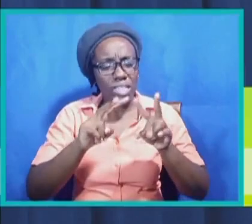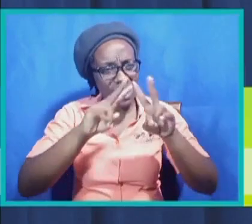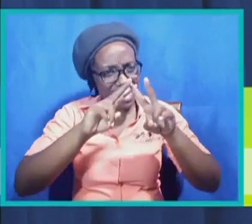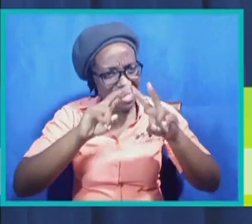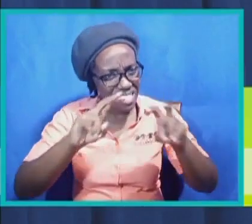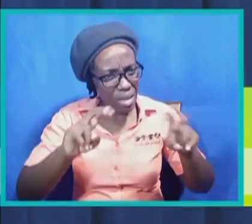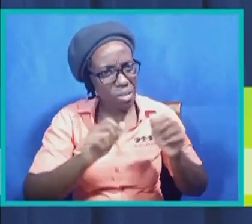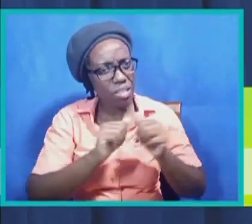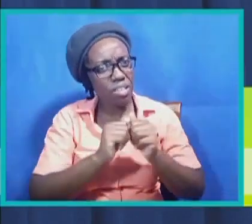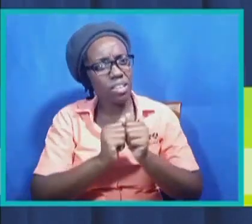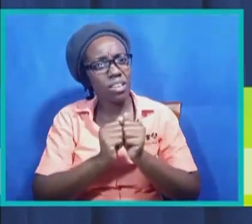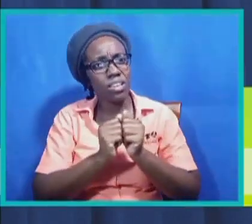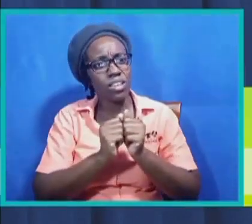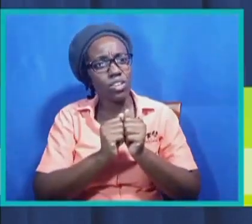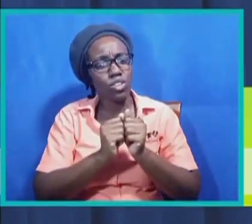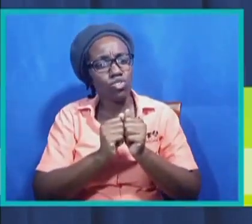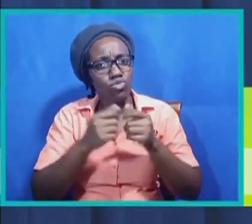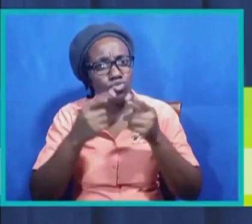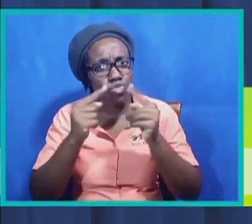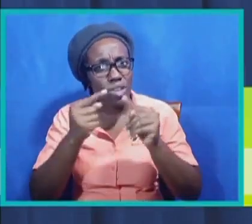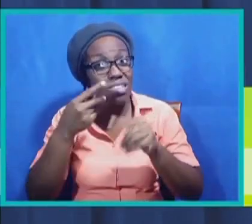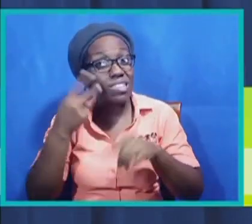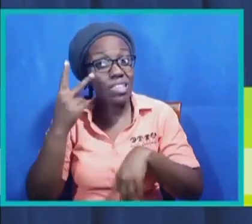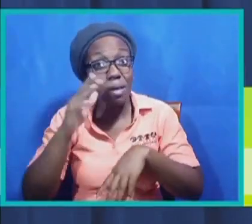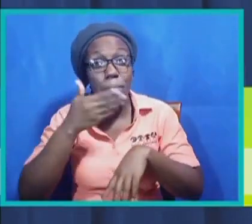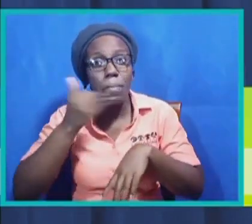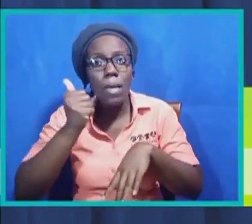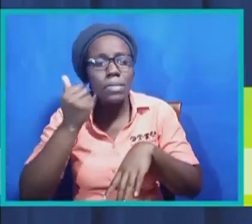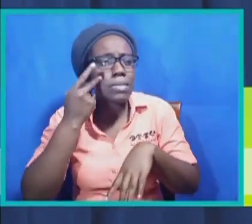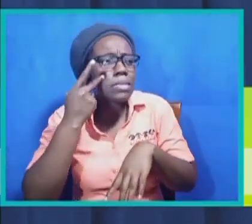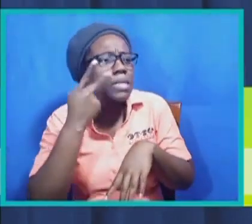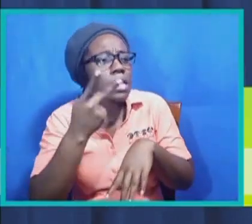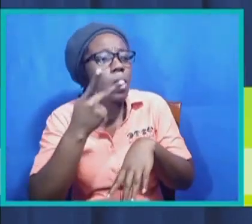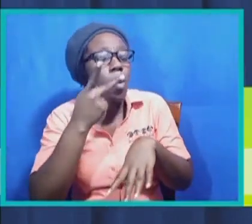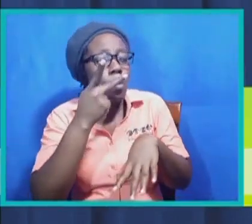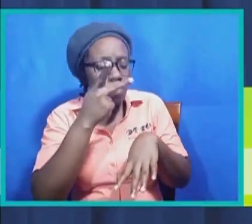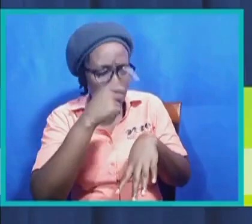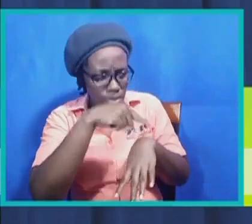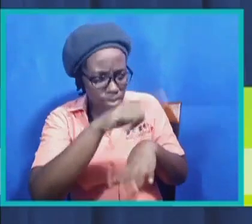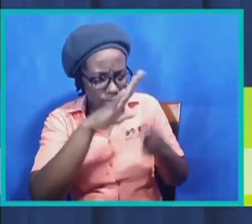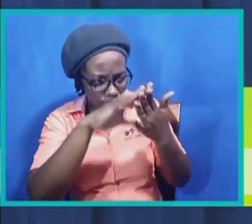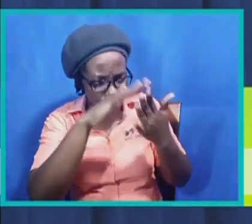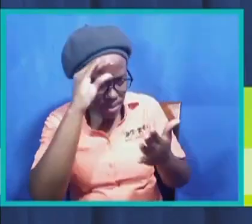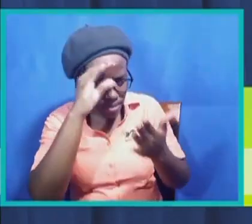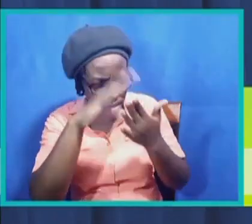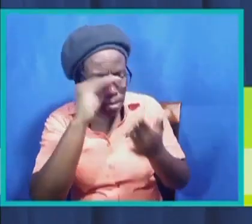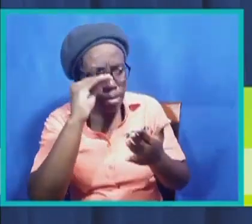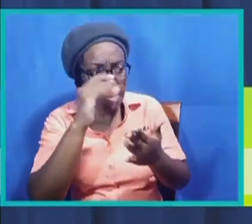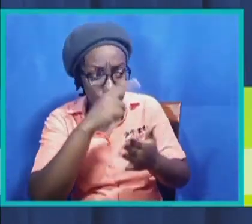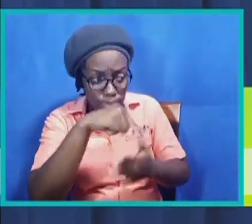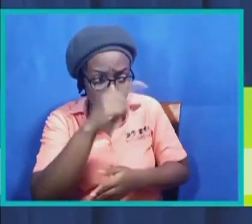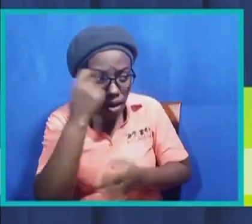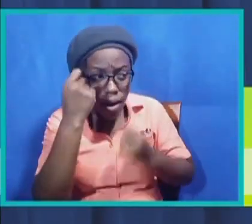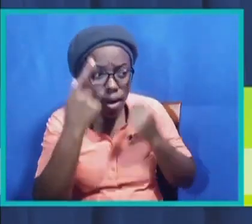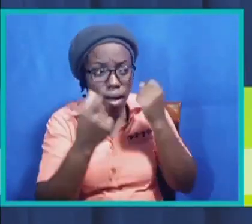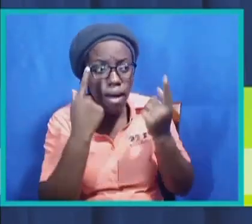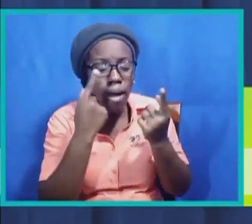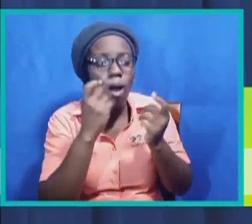student learning is taking place. And we disrupt that cycle where we teach, we test, and we move ahead.